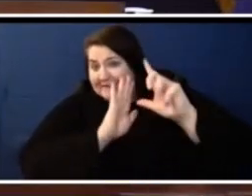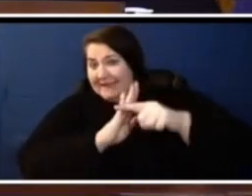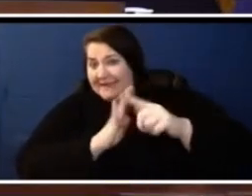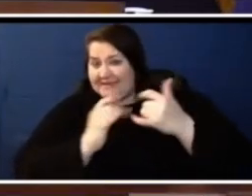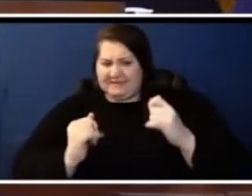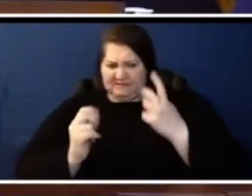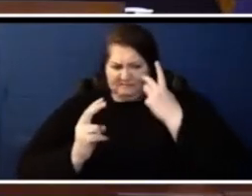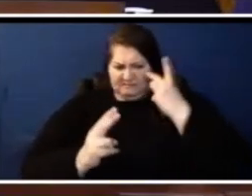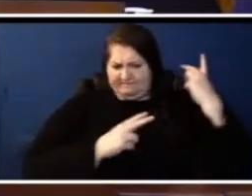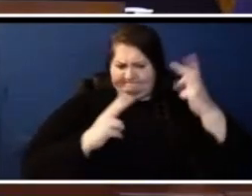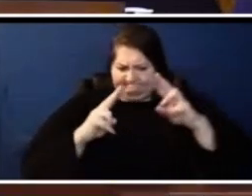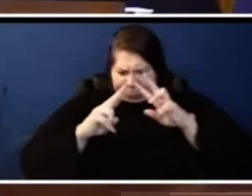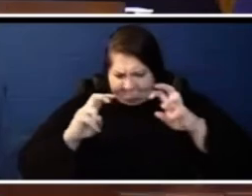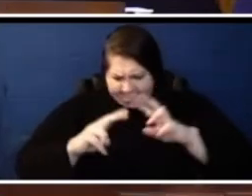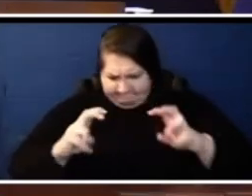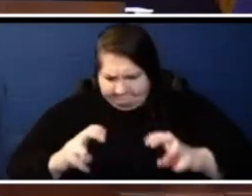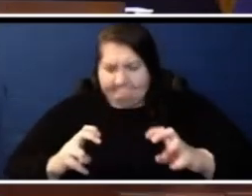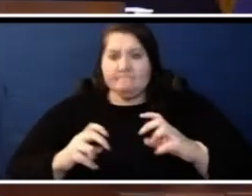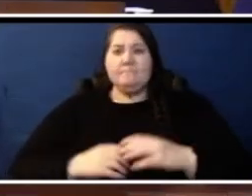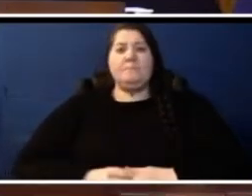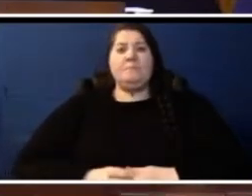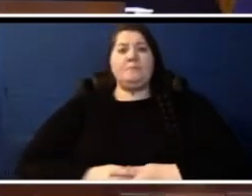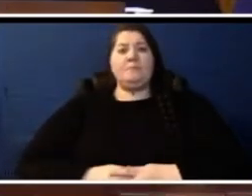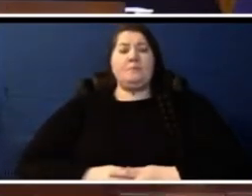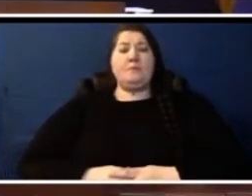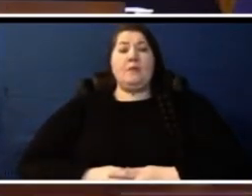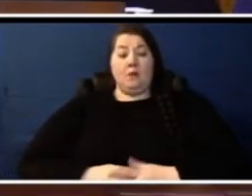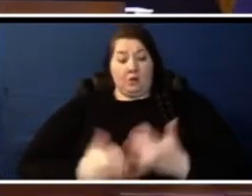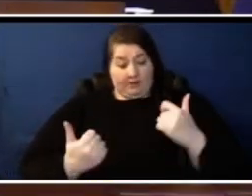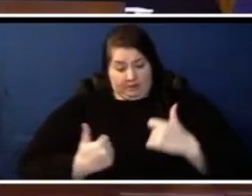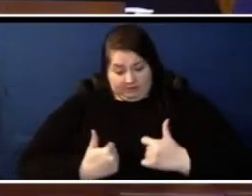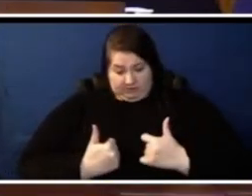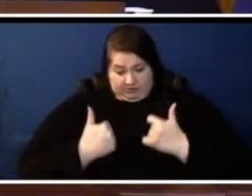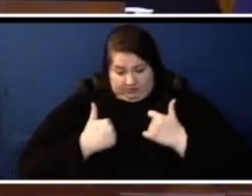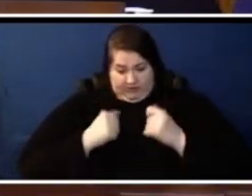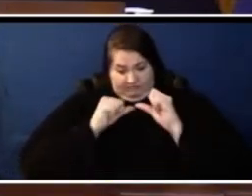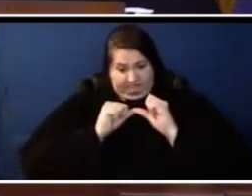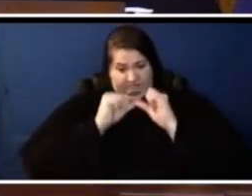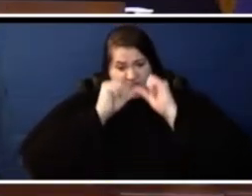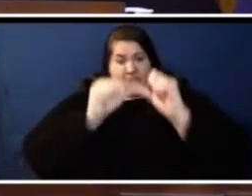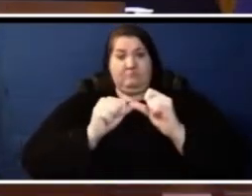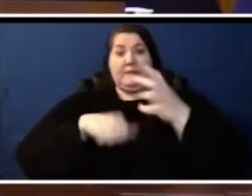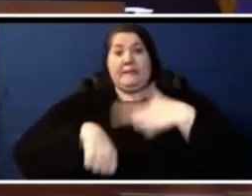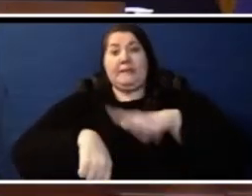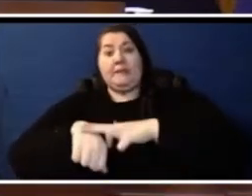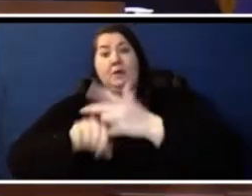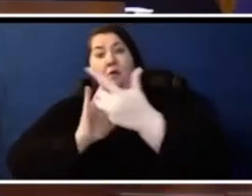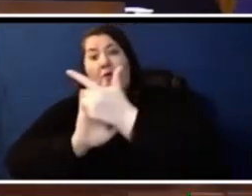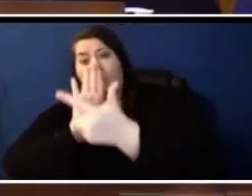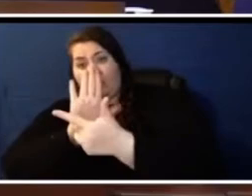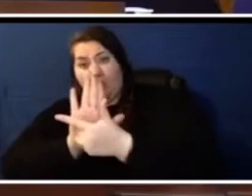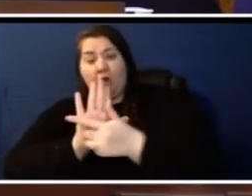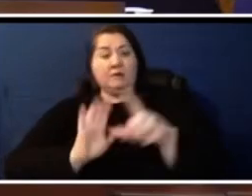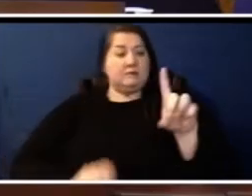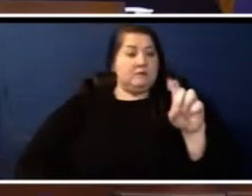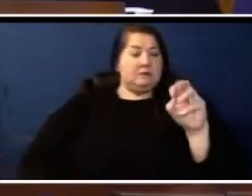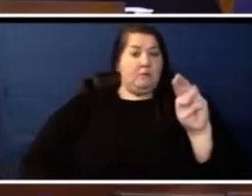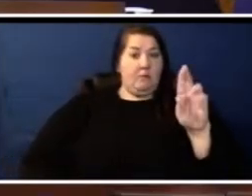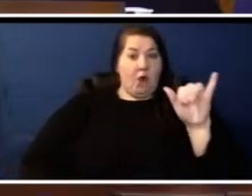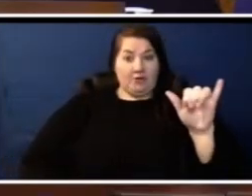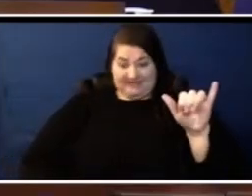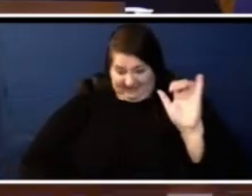and reckoning. If we are to survive as a nation of laws and democracy, this can never happen